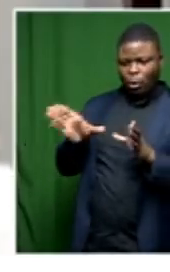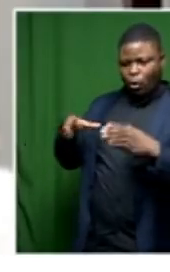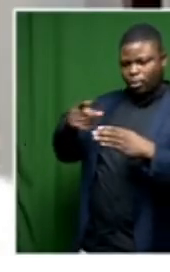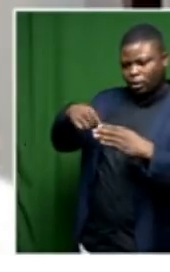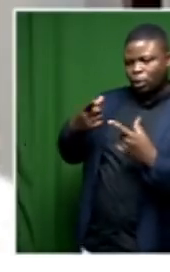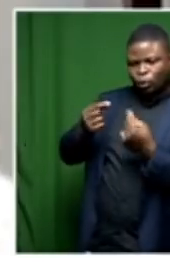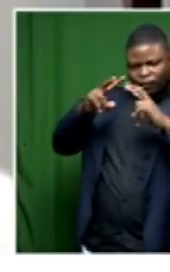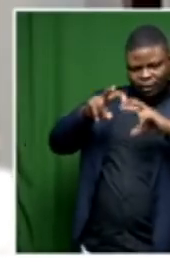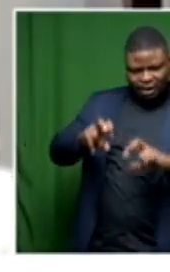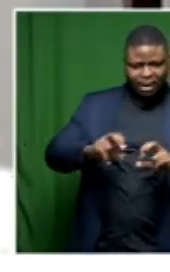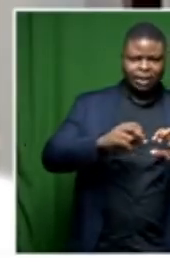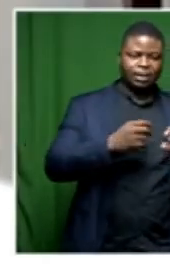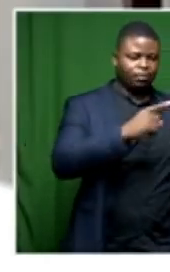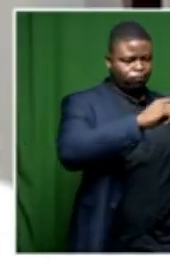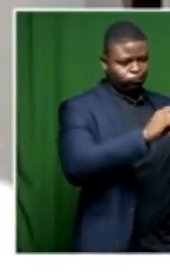of the complaint